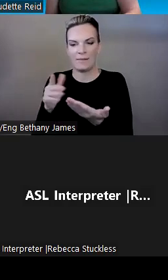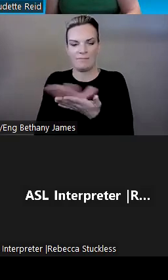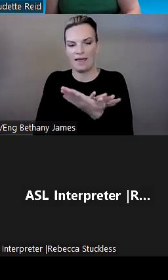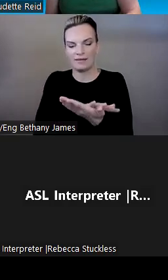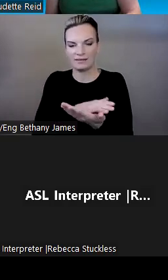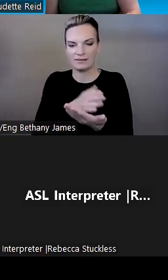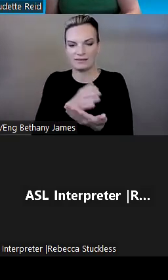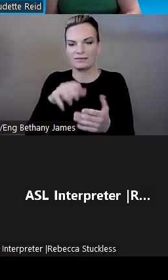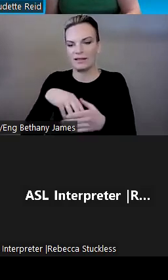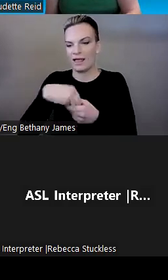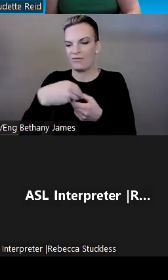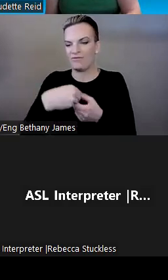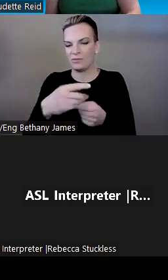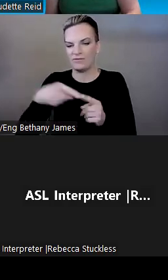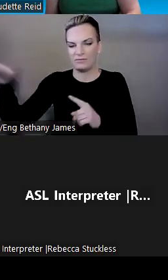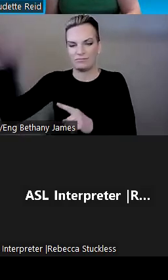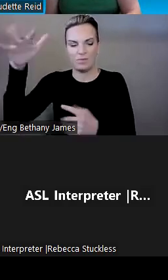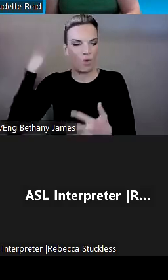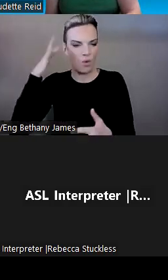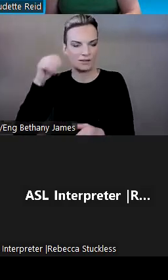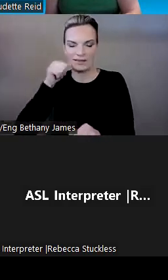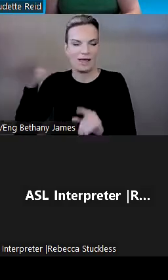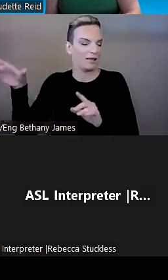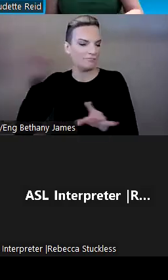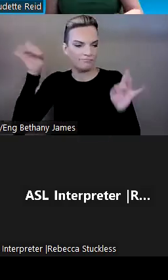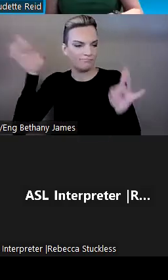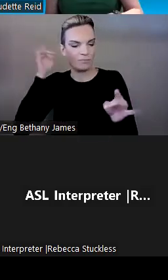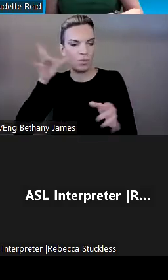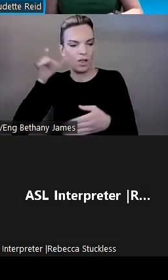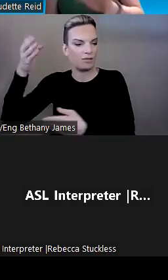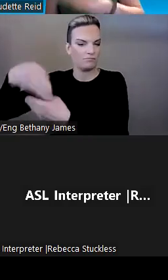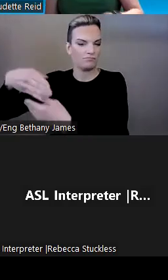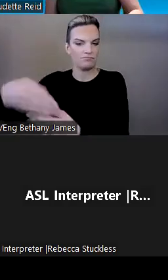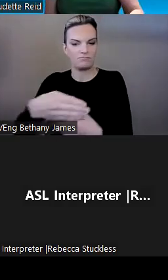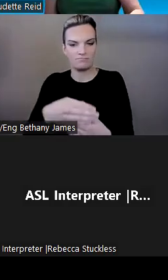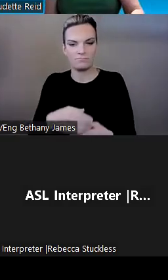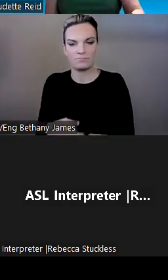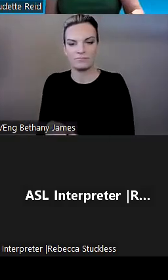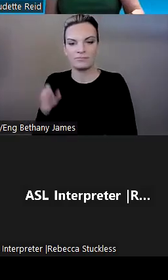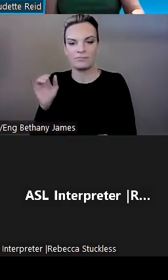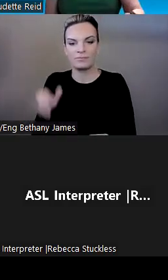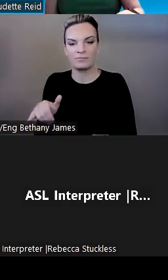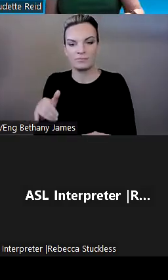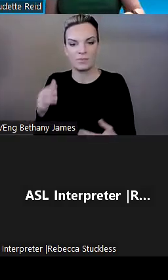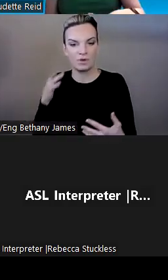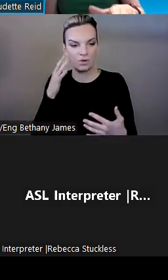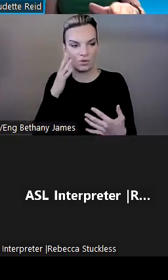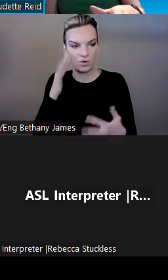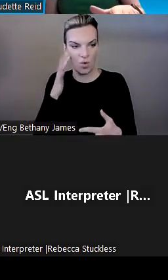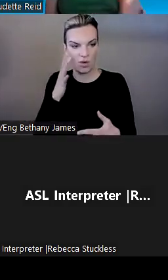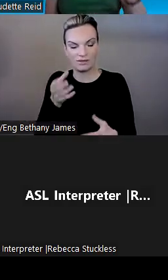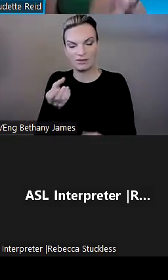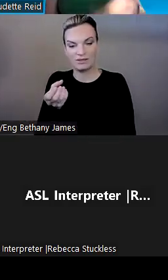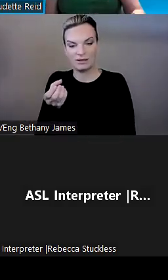environmental noise. And when you have background sounds on, you